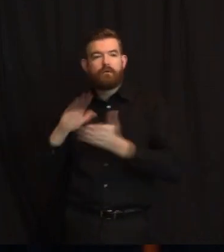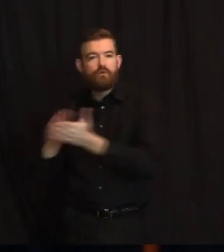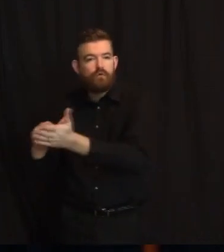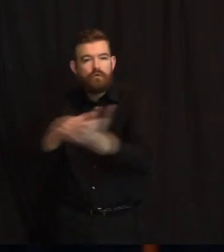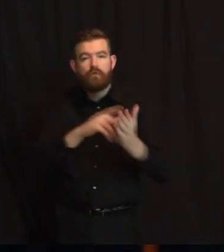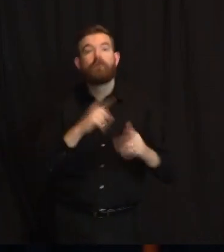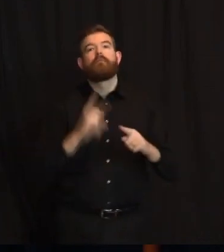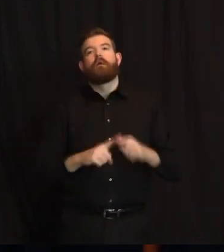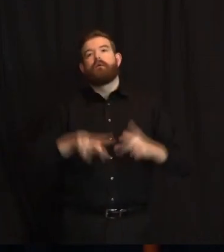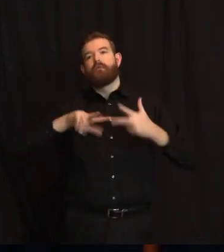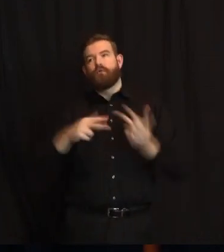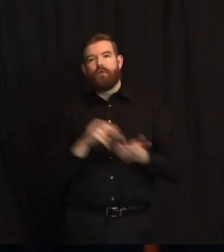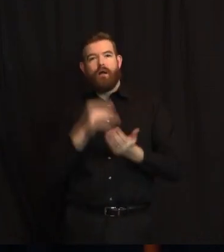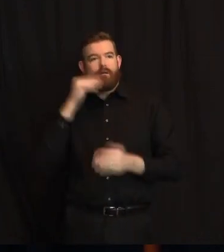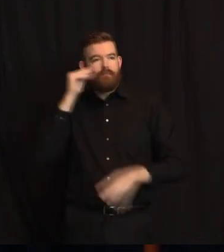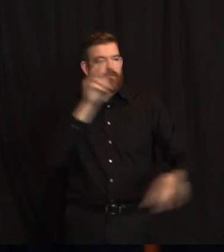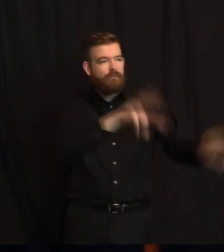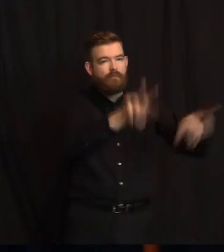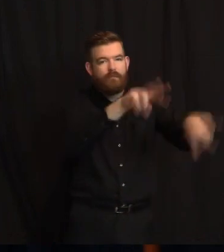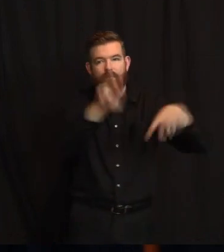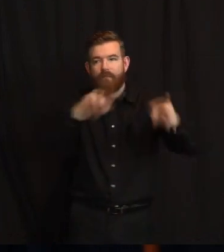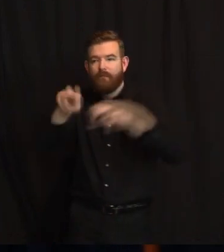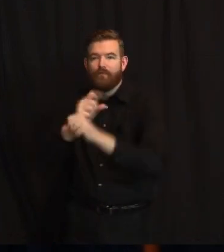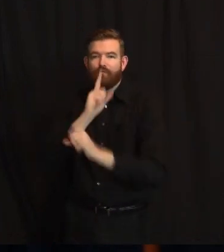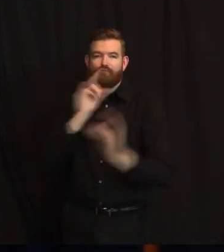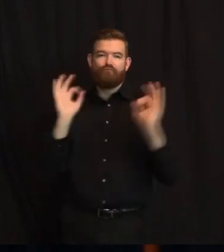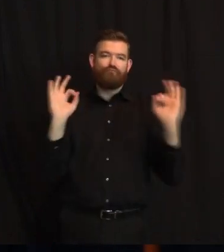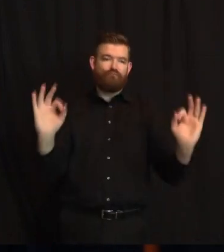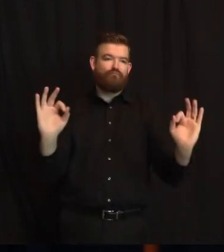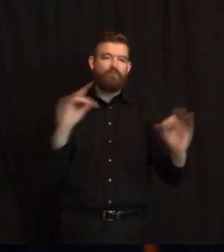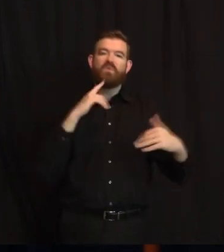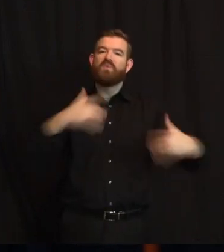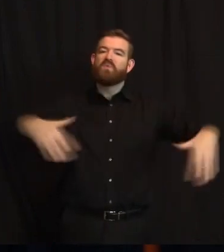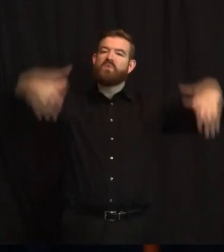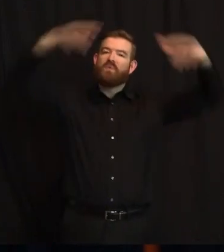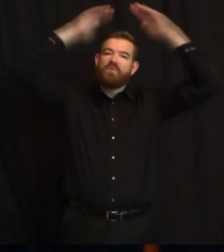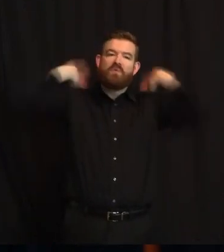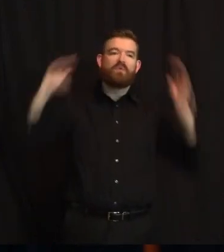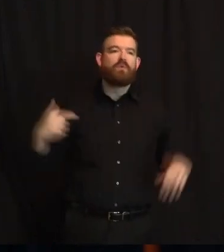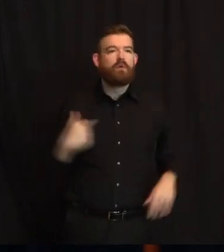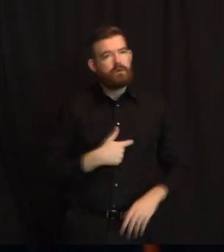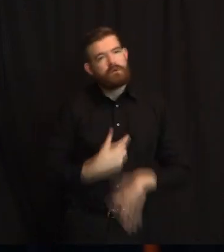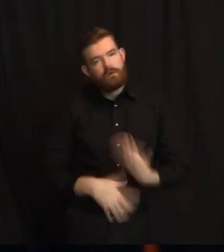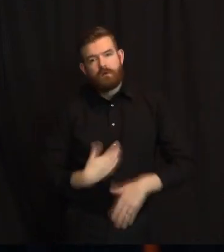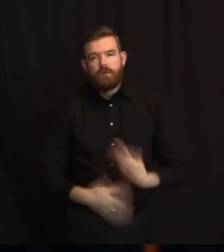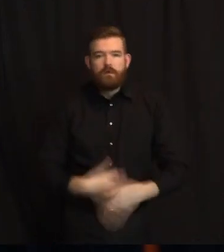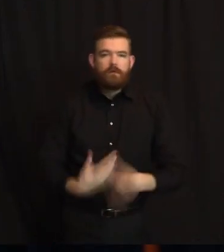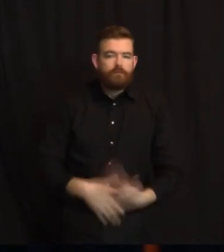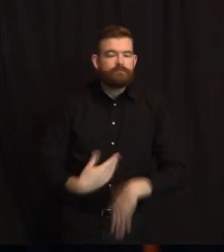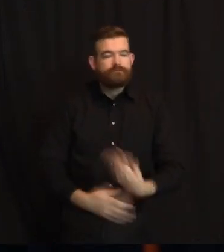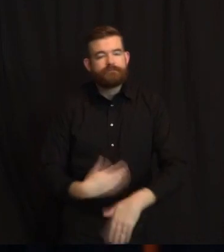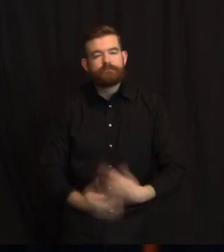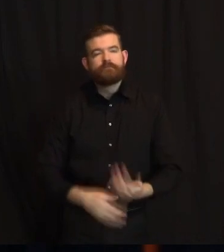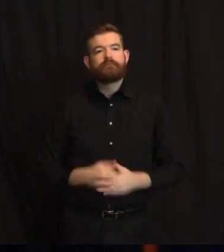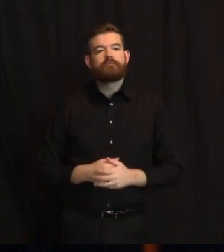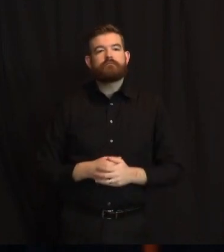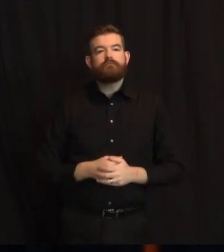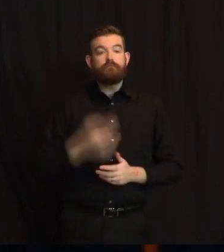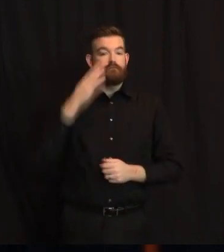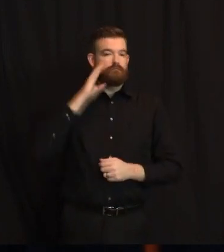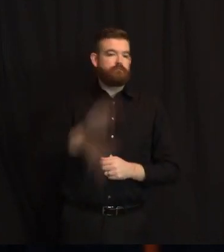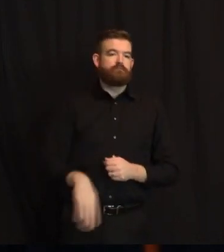it. The frail and vulnerable of our nursing homes, we knew from the beginning, were going to be at